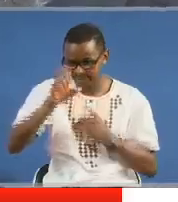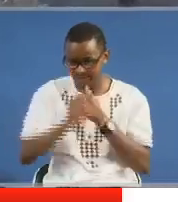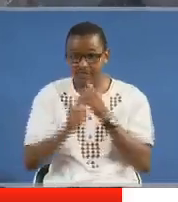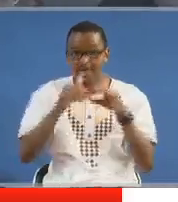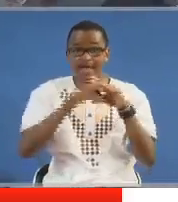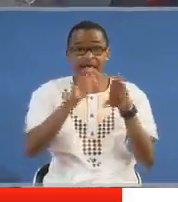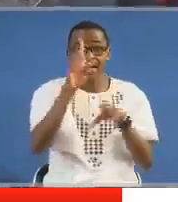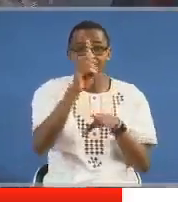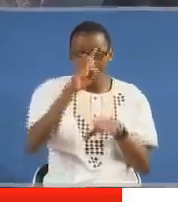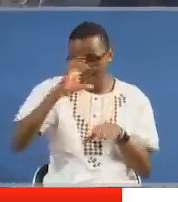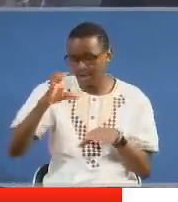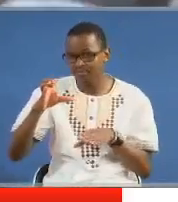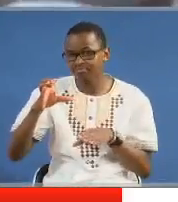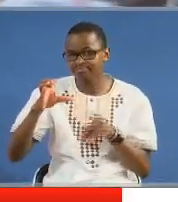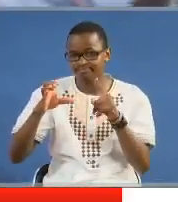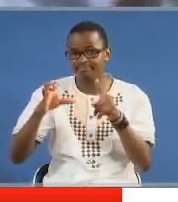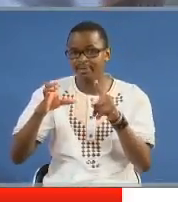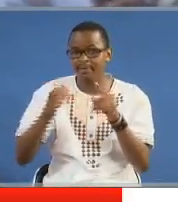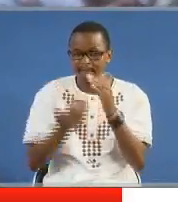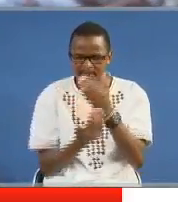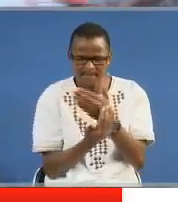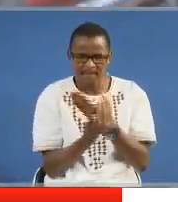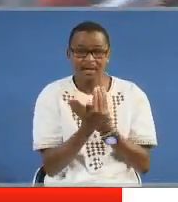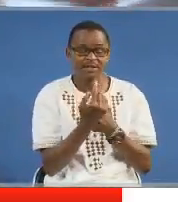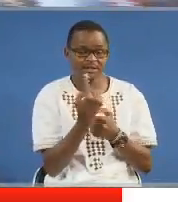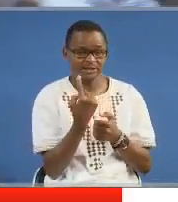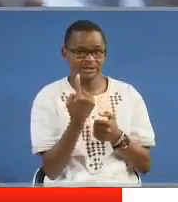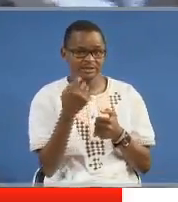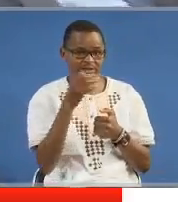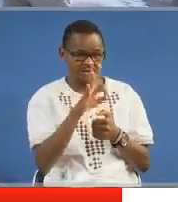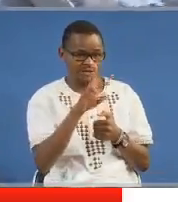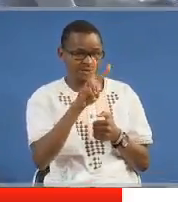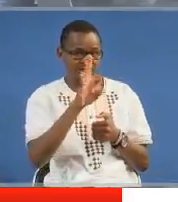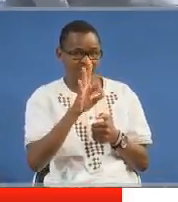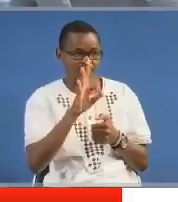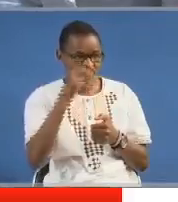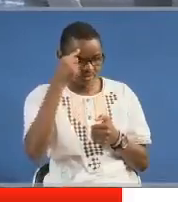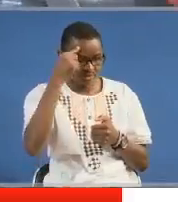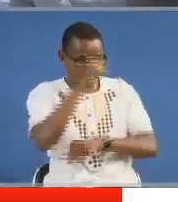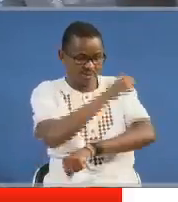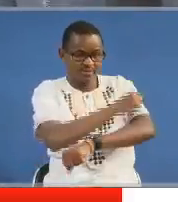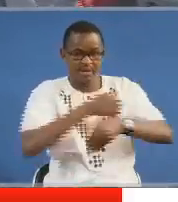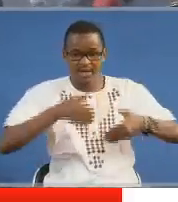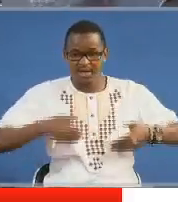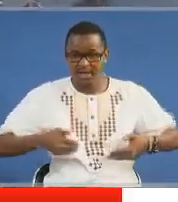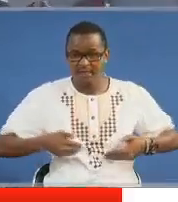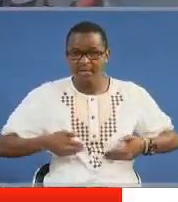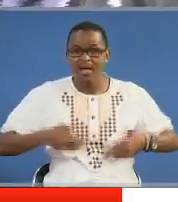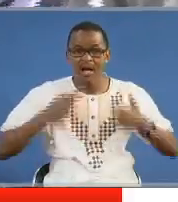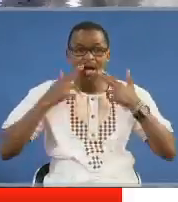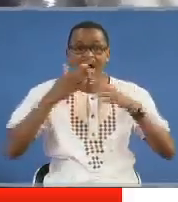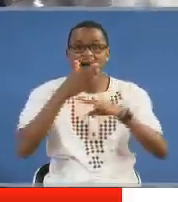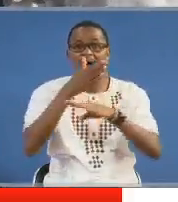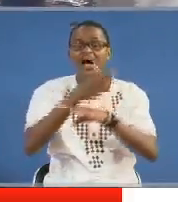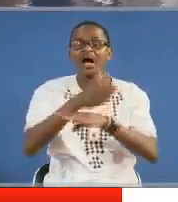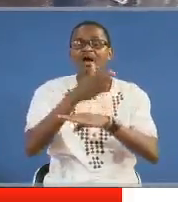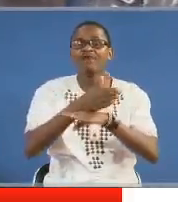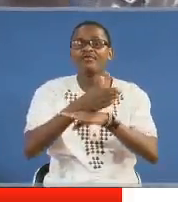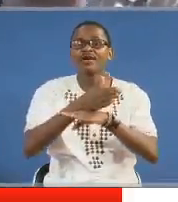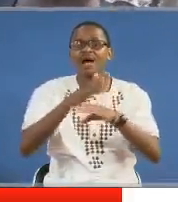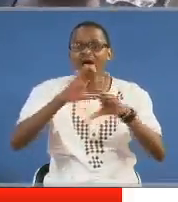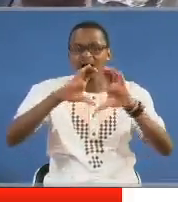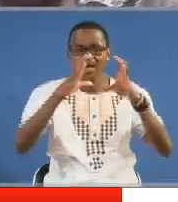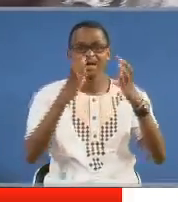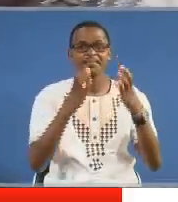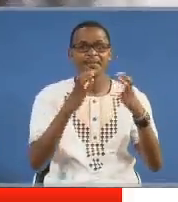in Nairobi County on a Monday morning, the 23rd of September, robbing the school young innocent lives after semi-permanent glass